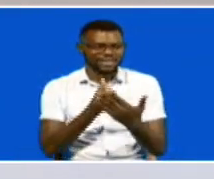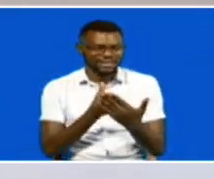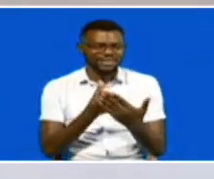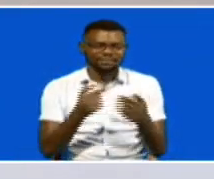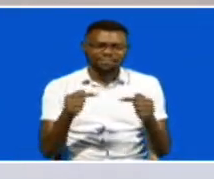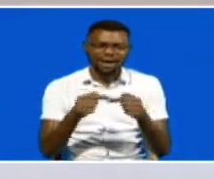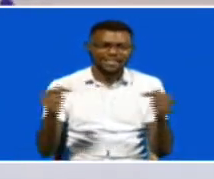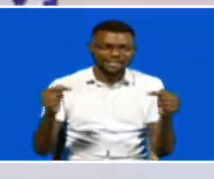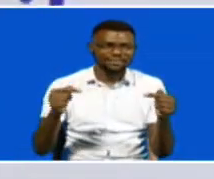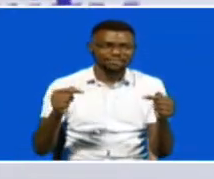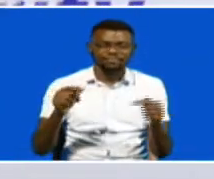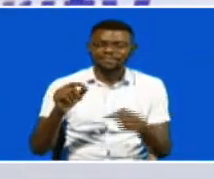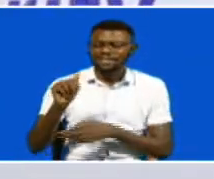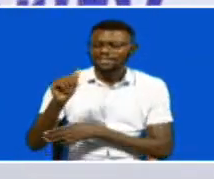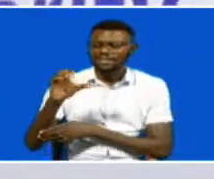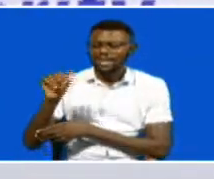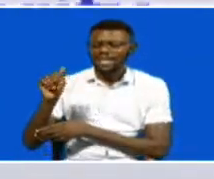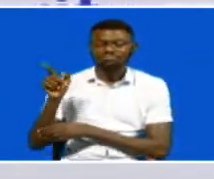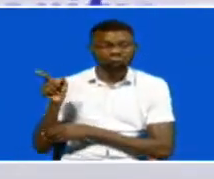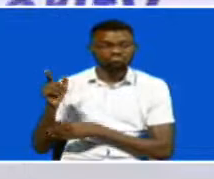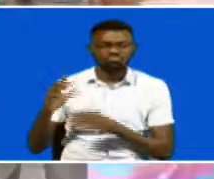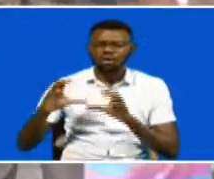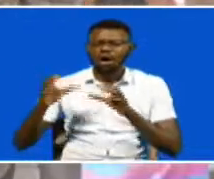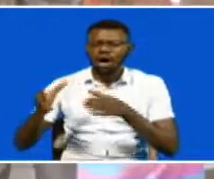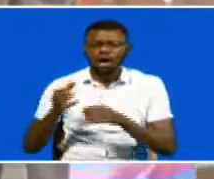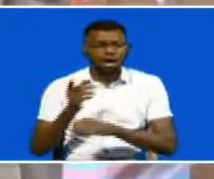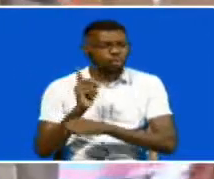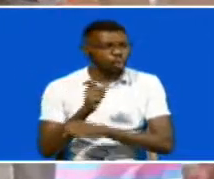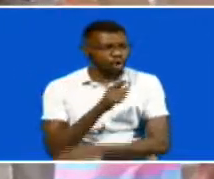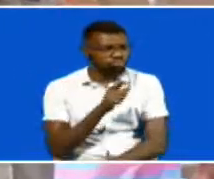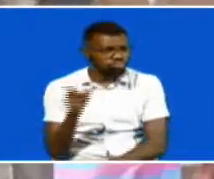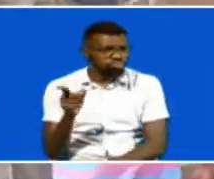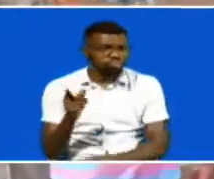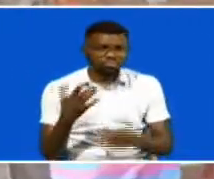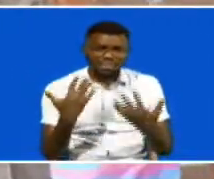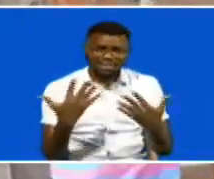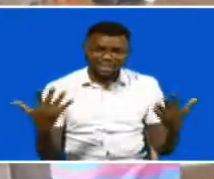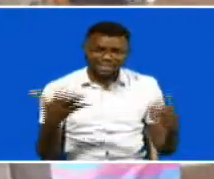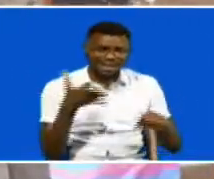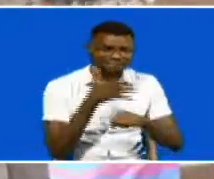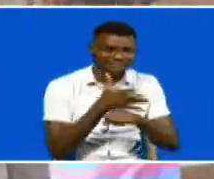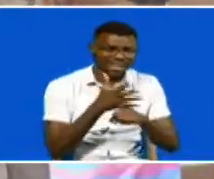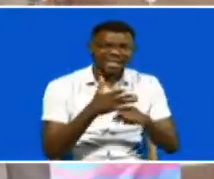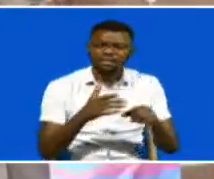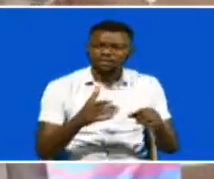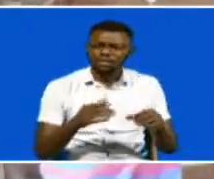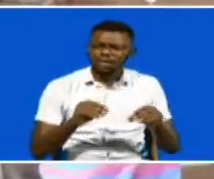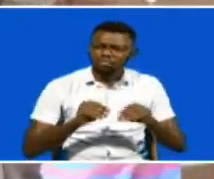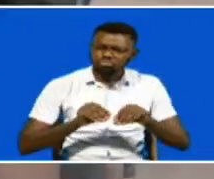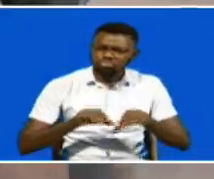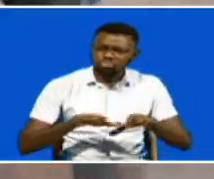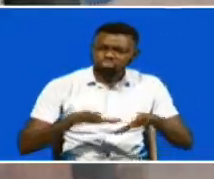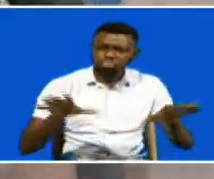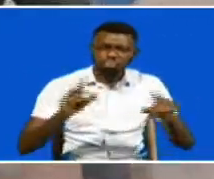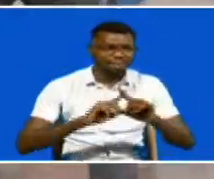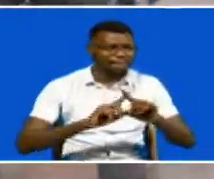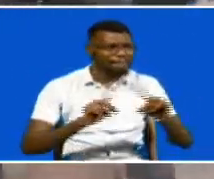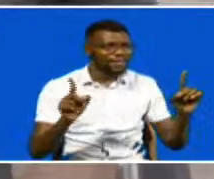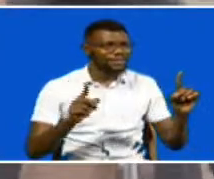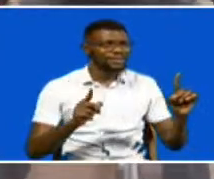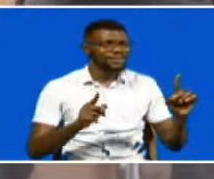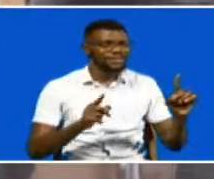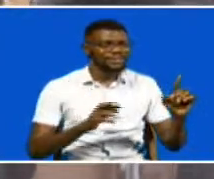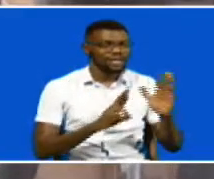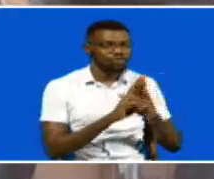Anti-Counterfeit Authority has warned that trade in counterfeit goods continues to grow despite the proper measures being put in place.